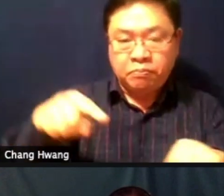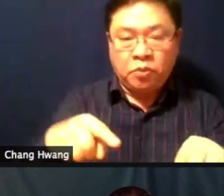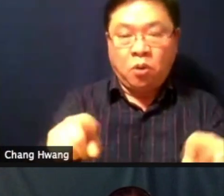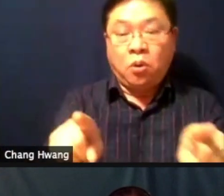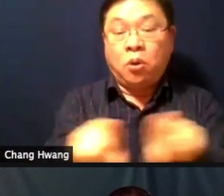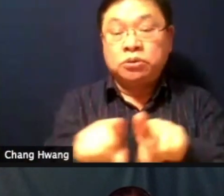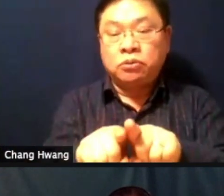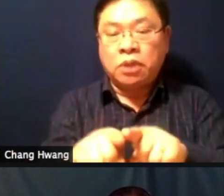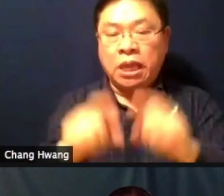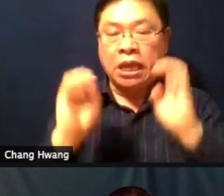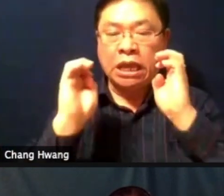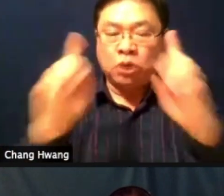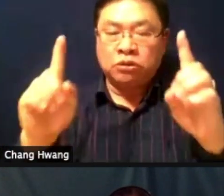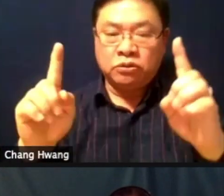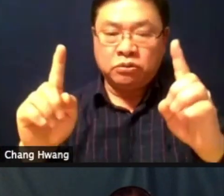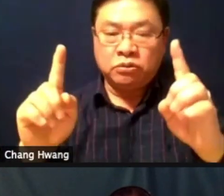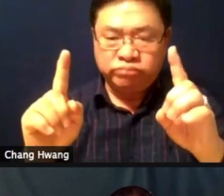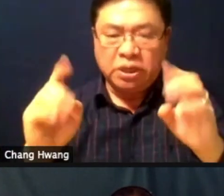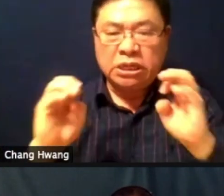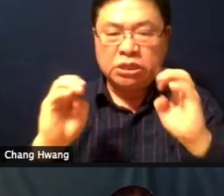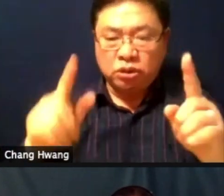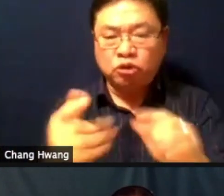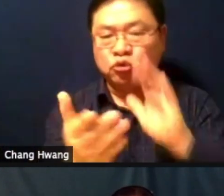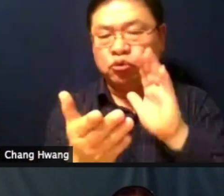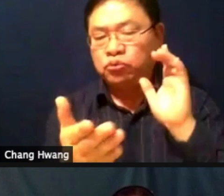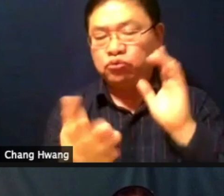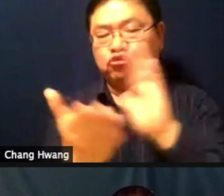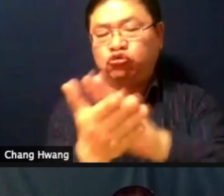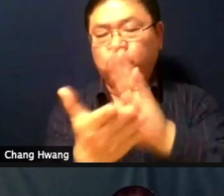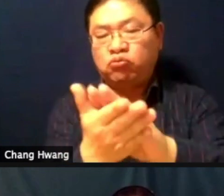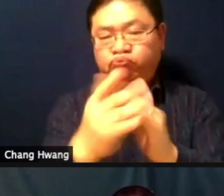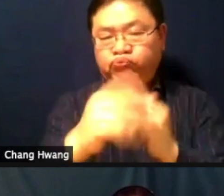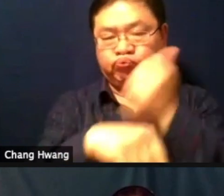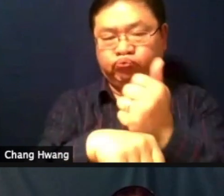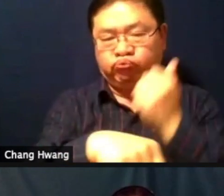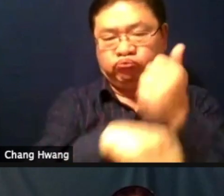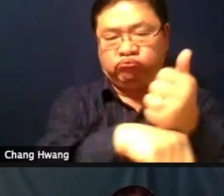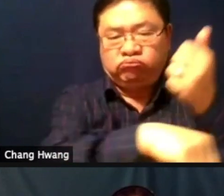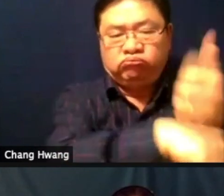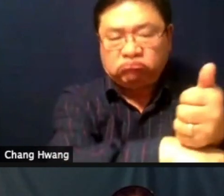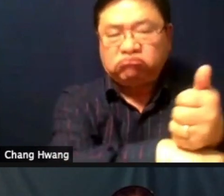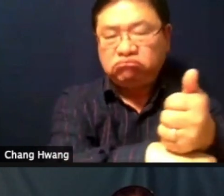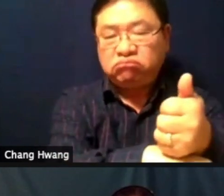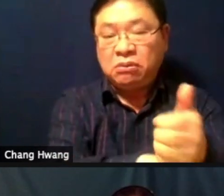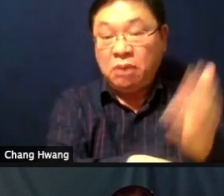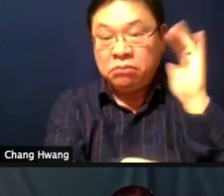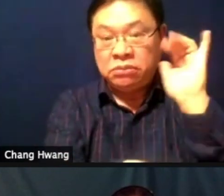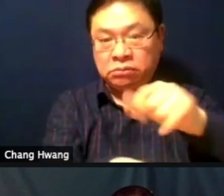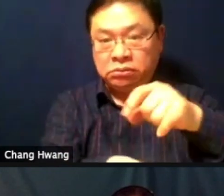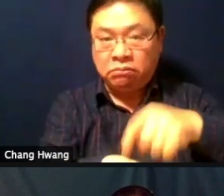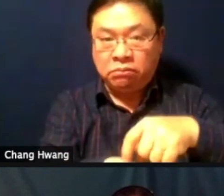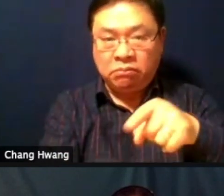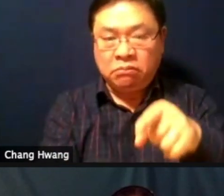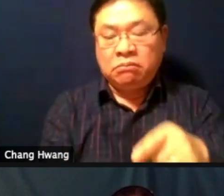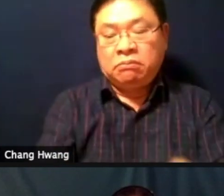missionaries came as medical missionaries. And many of them also came in an educational nature. So they came